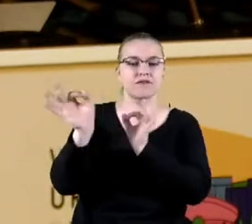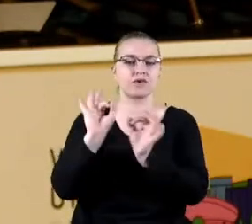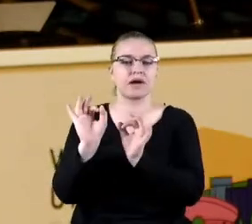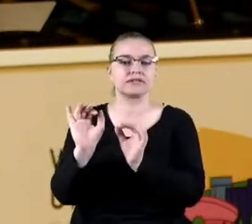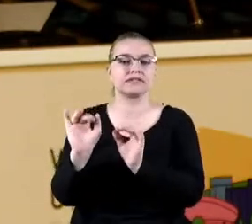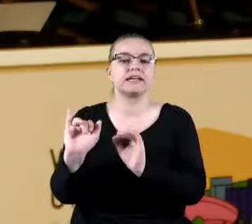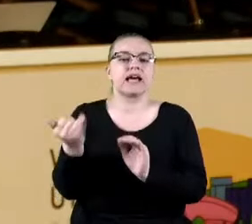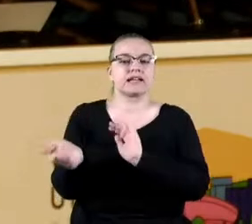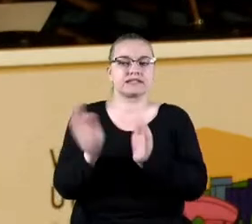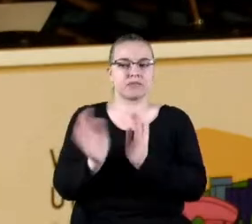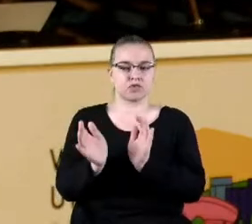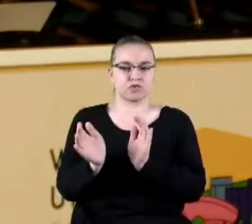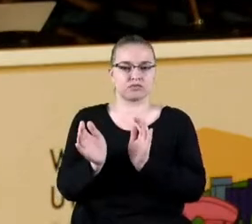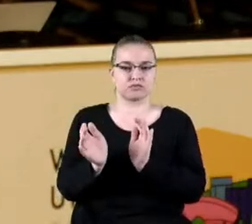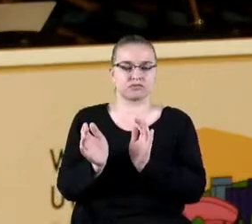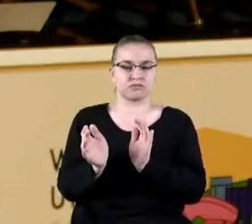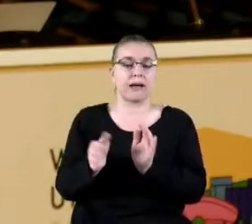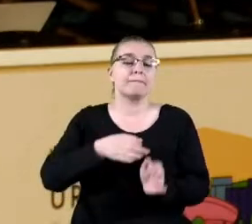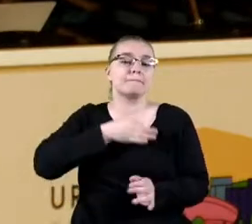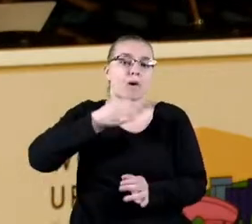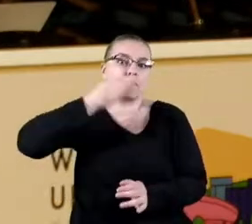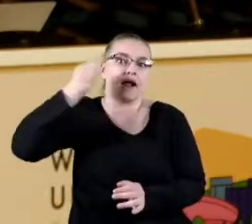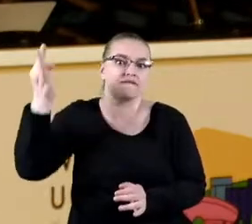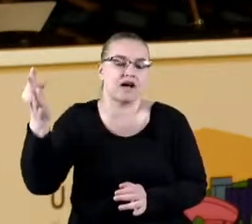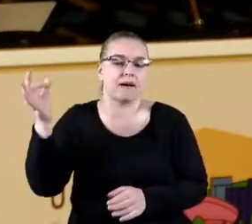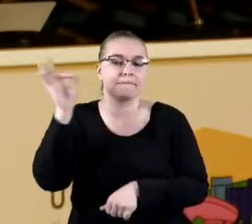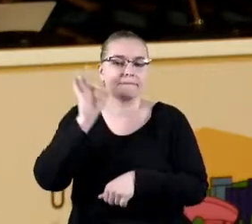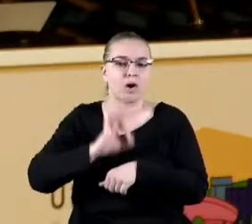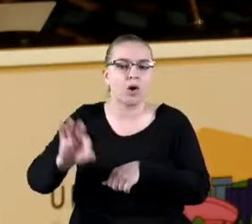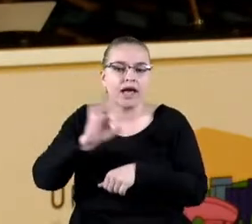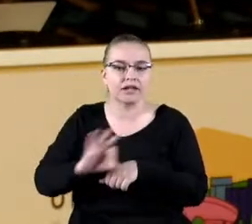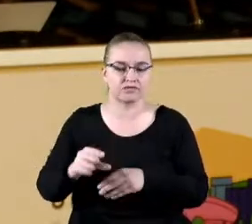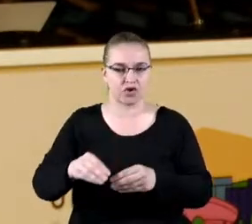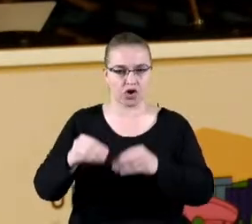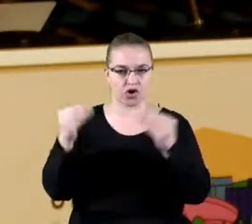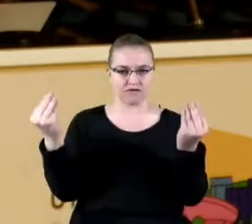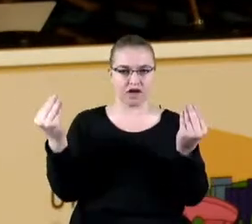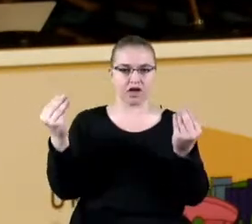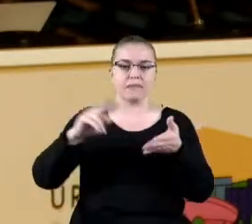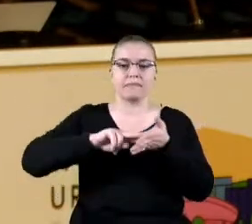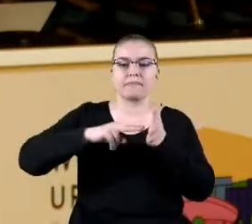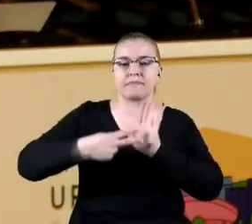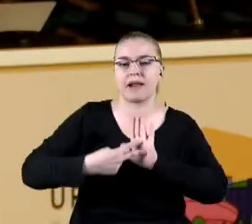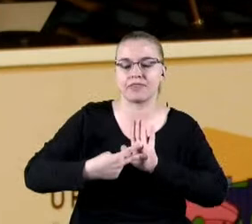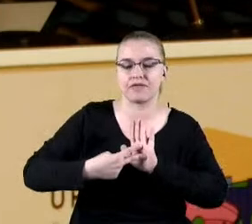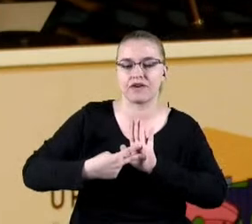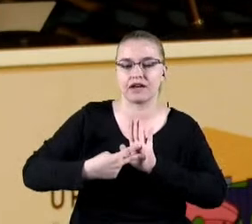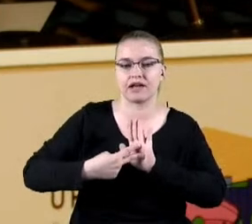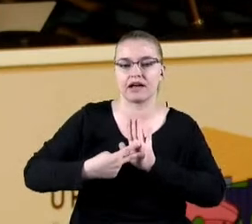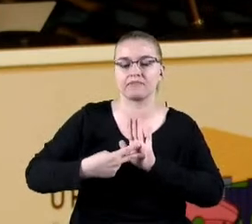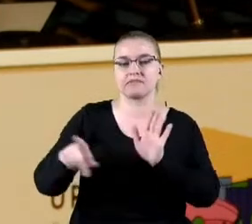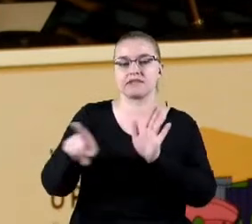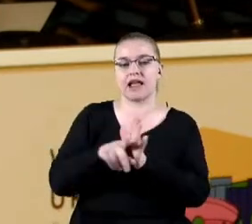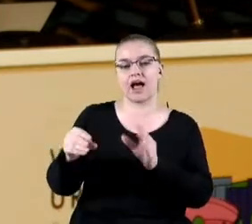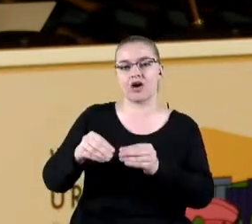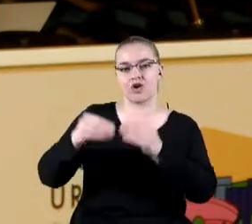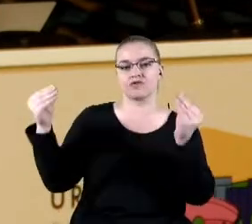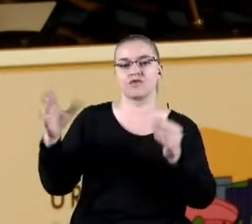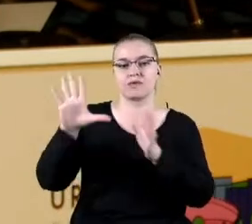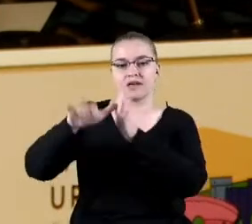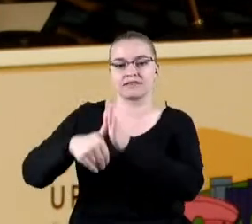to improve the design and development planning for urban development. It is